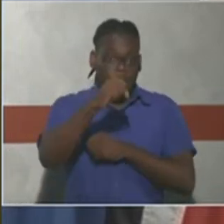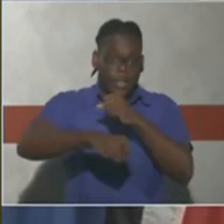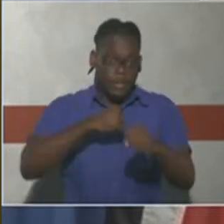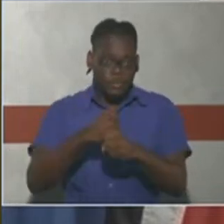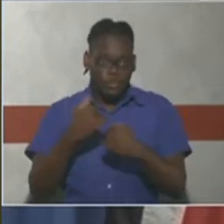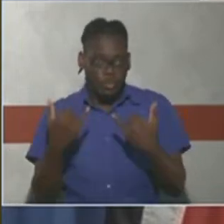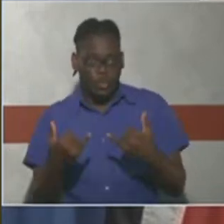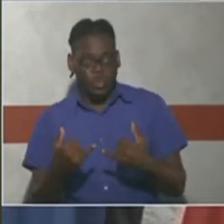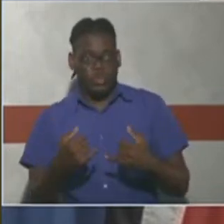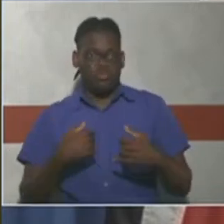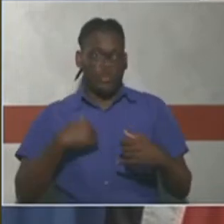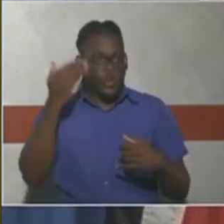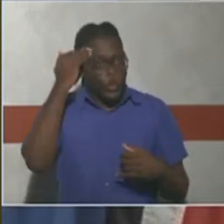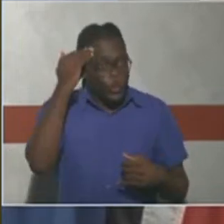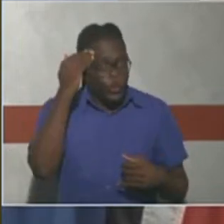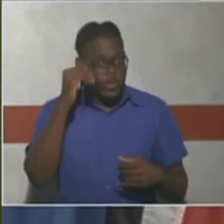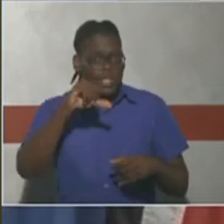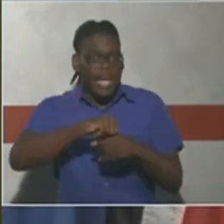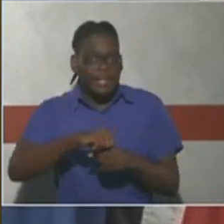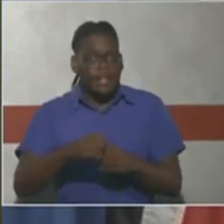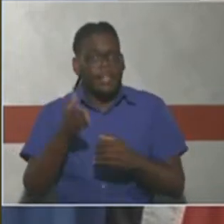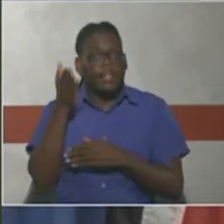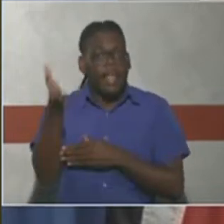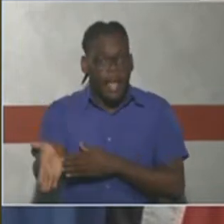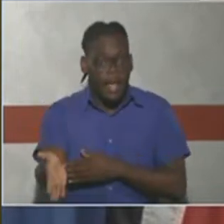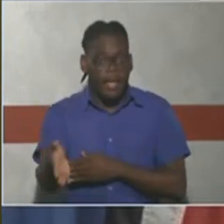country, or as two countries with gas on the border,